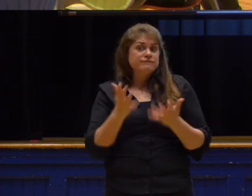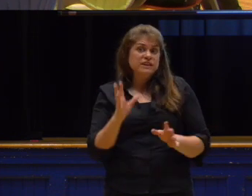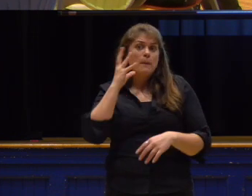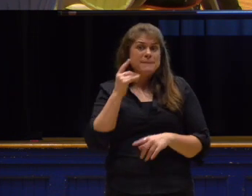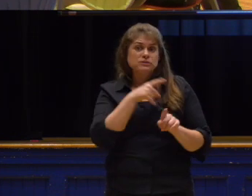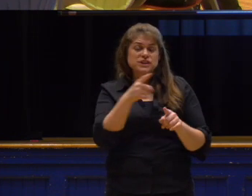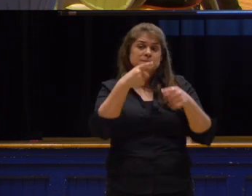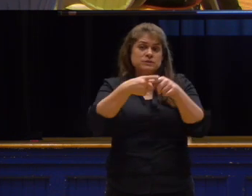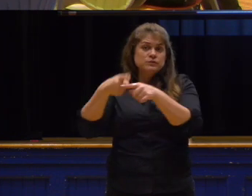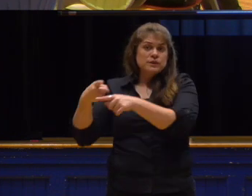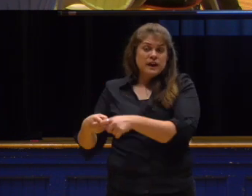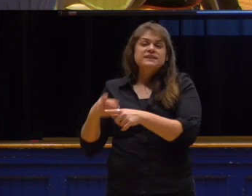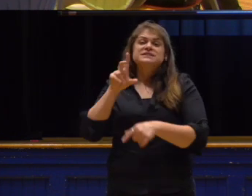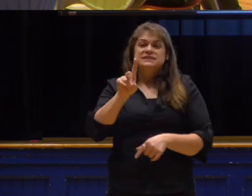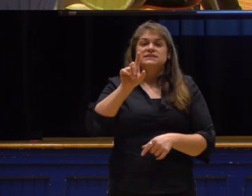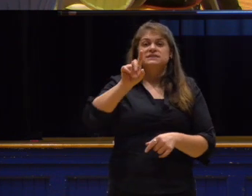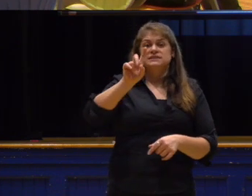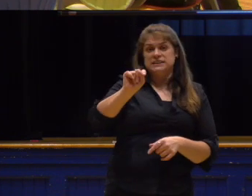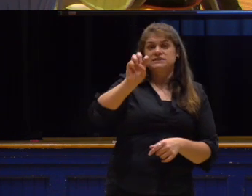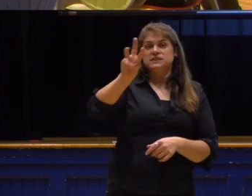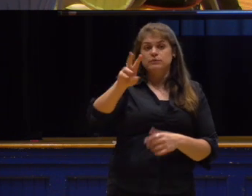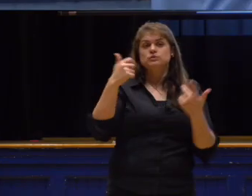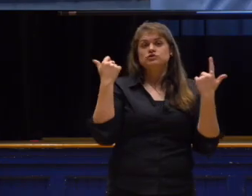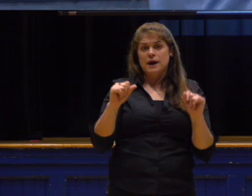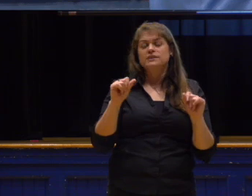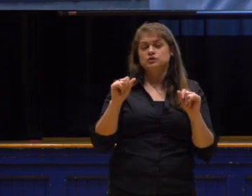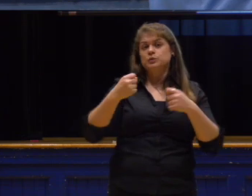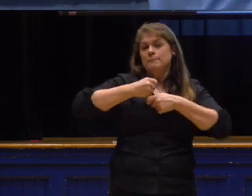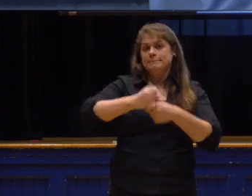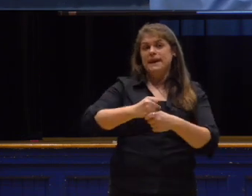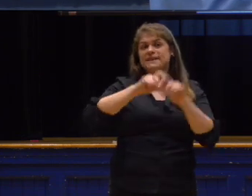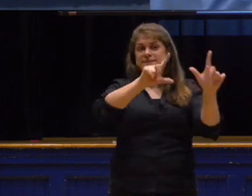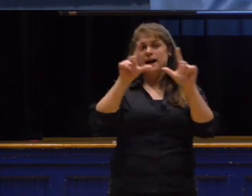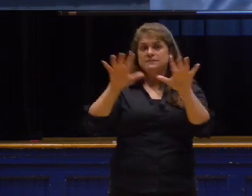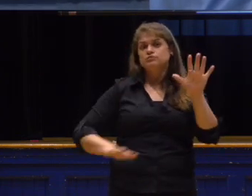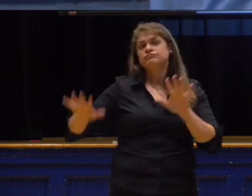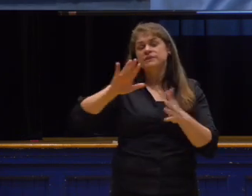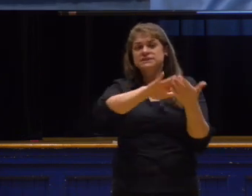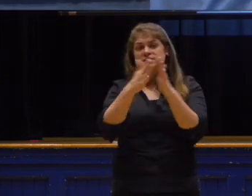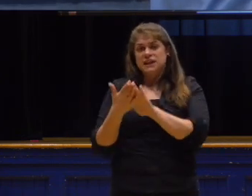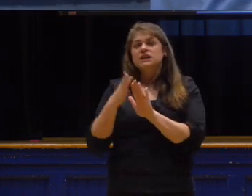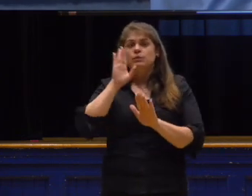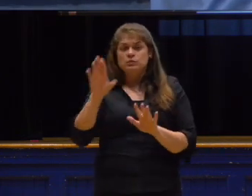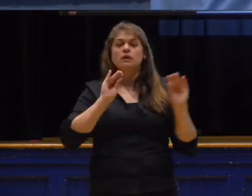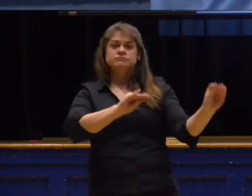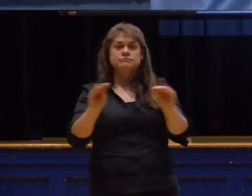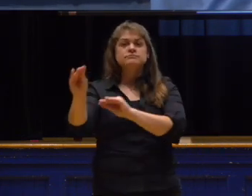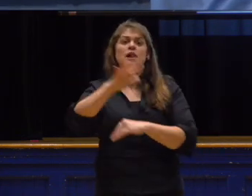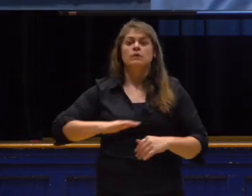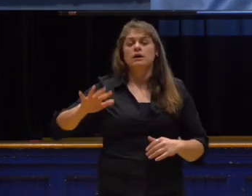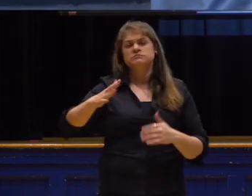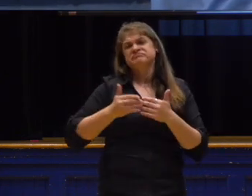those intersections, the DPW is in the process of making over 100 of these signs to go out throughout the city that we're going to